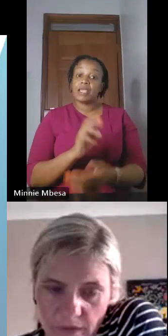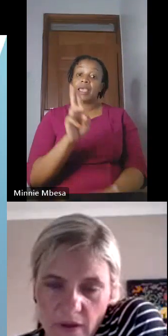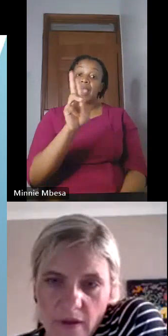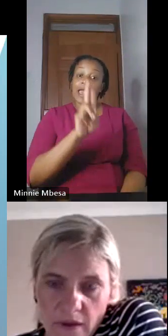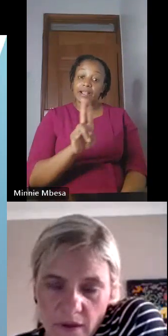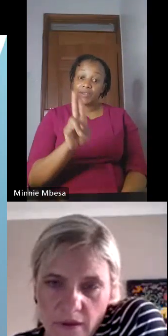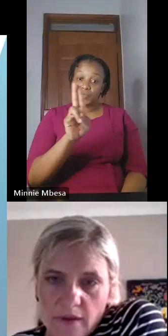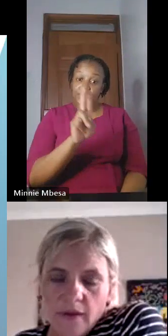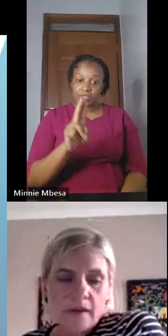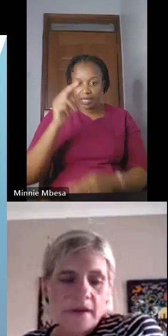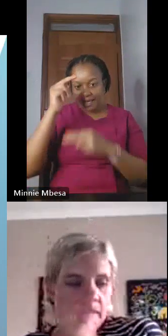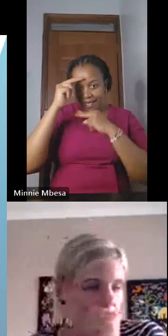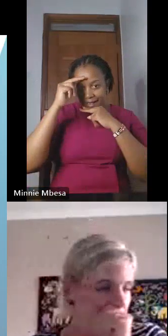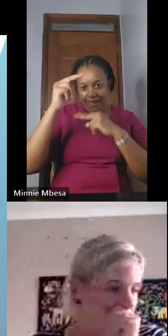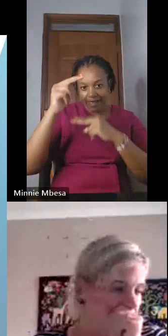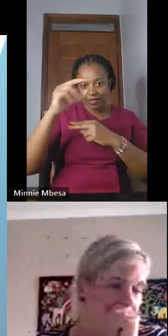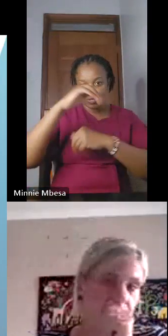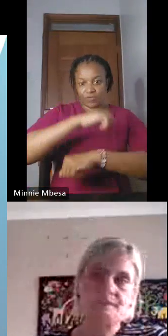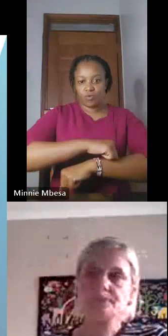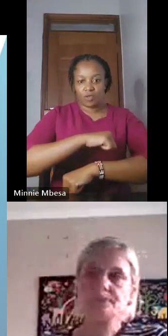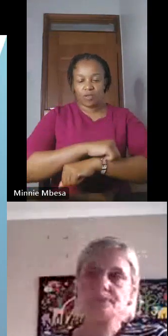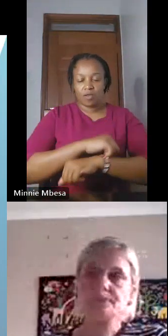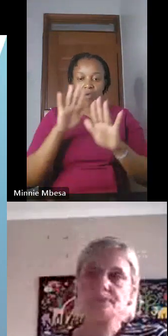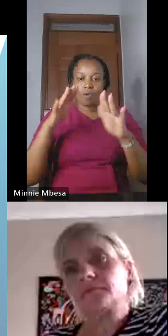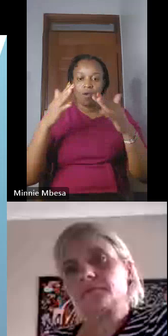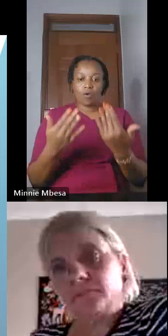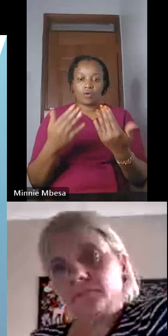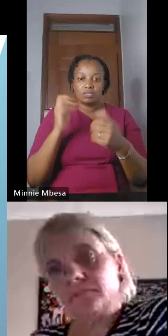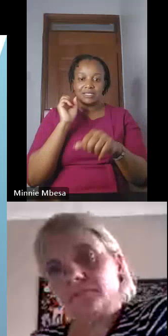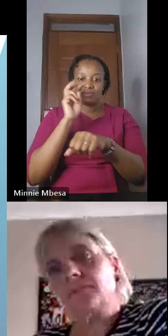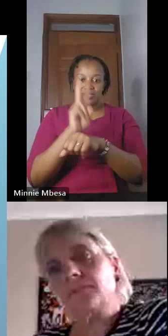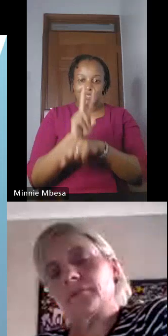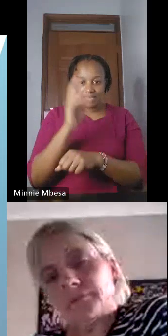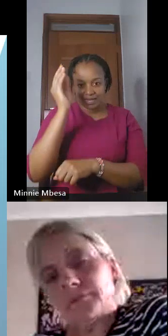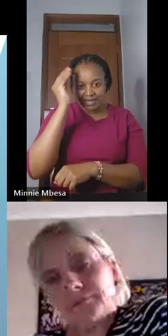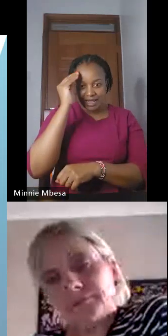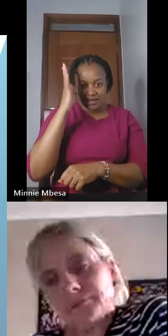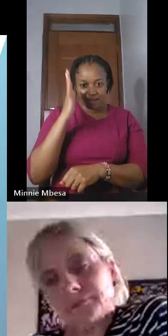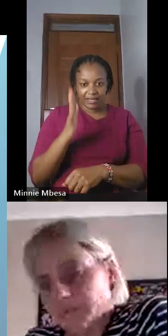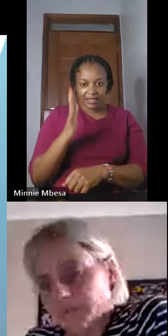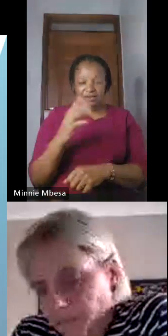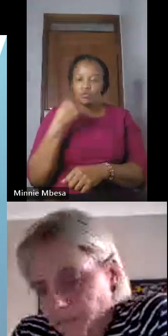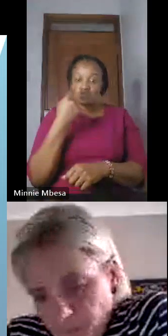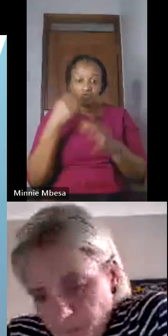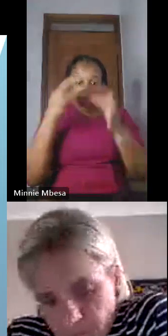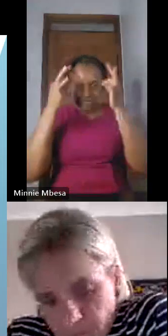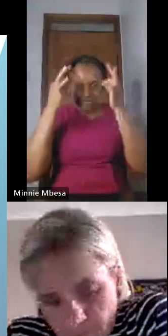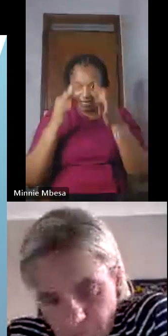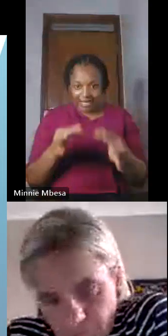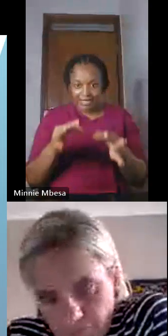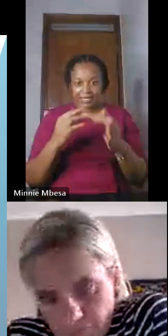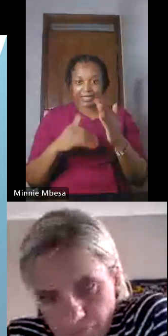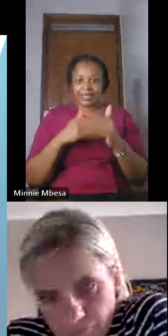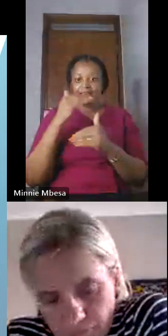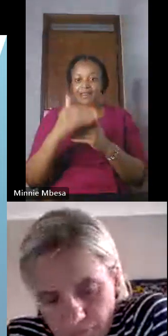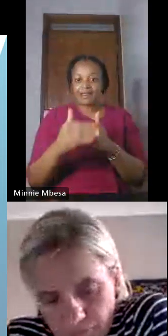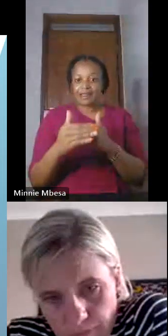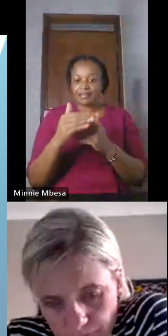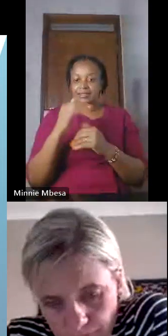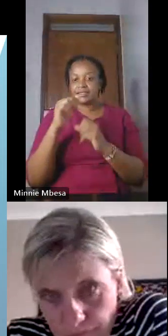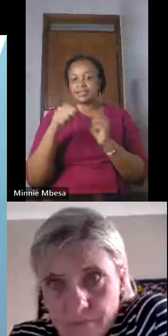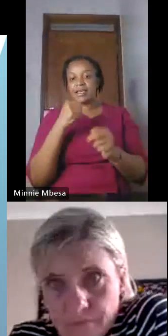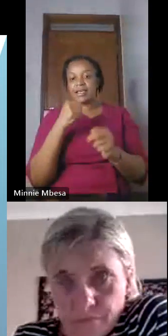or a secondary learner who decide that next year I want to be a lawyer, I want to be a scientist, I